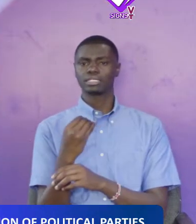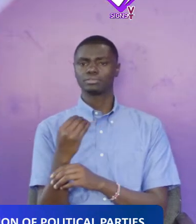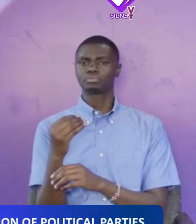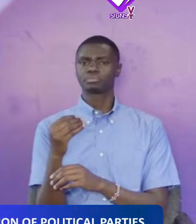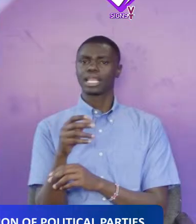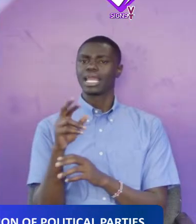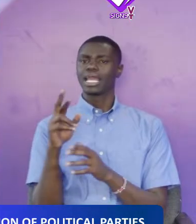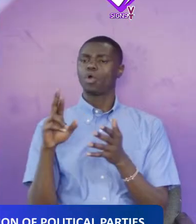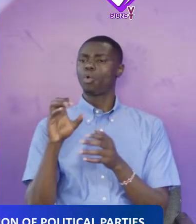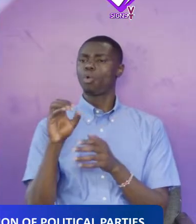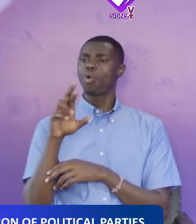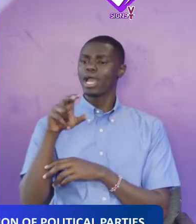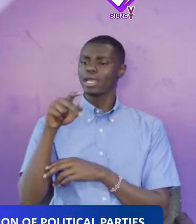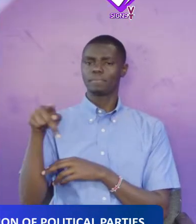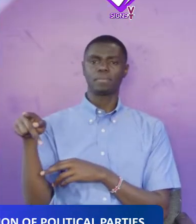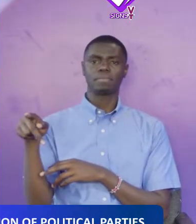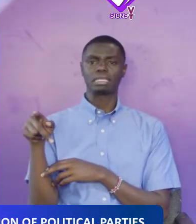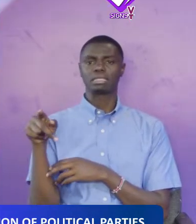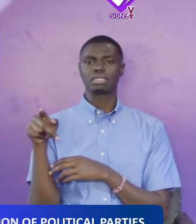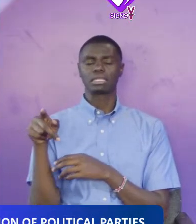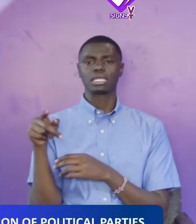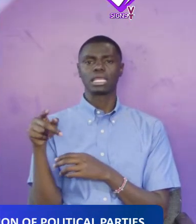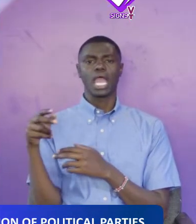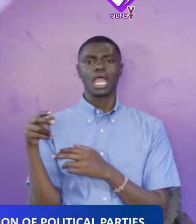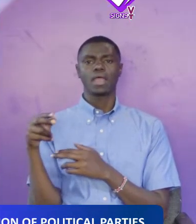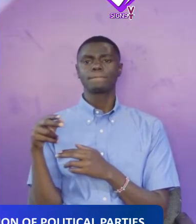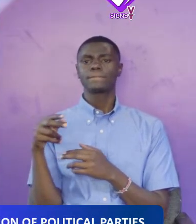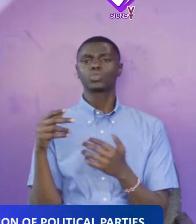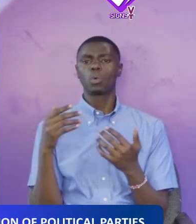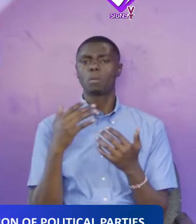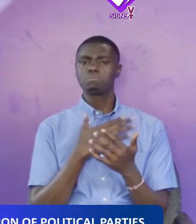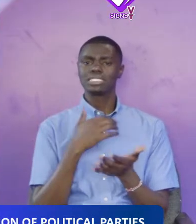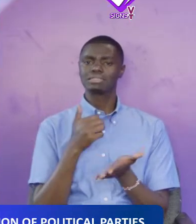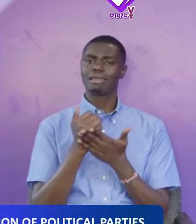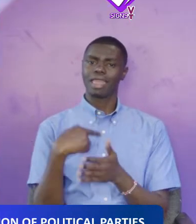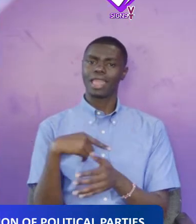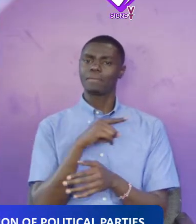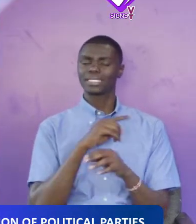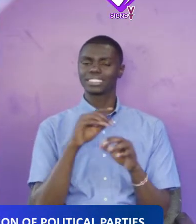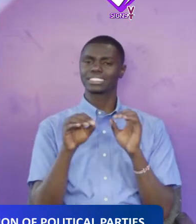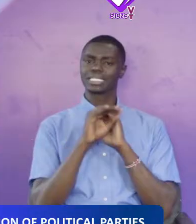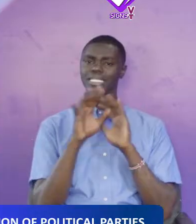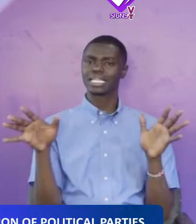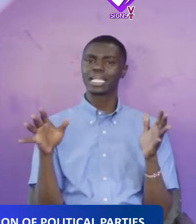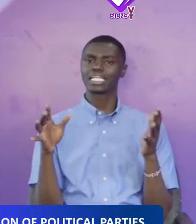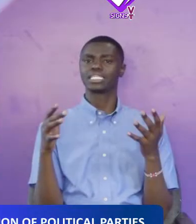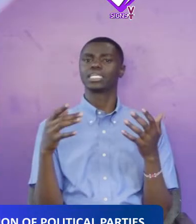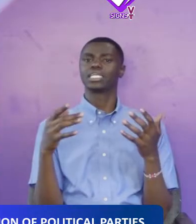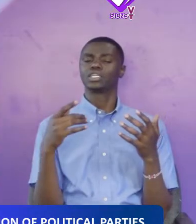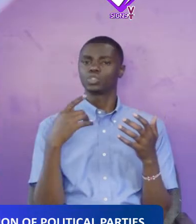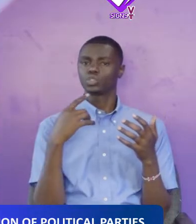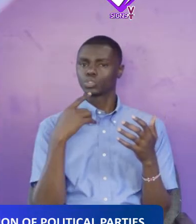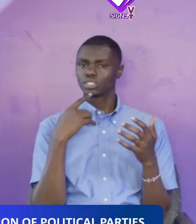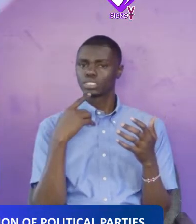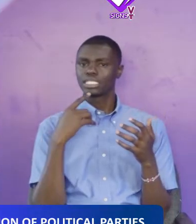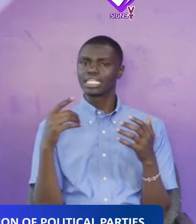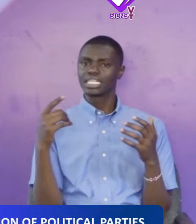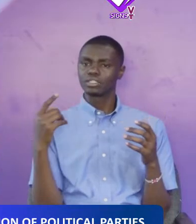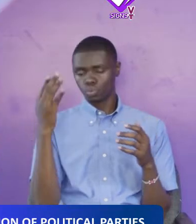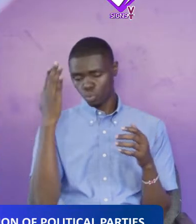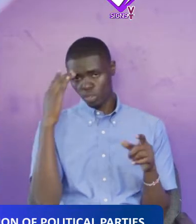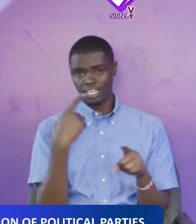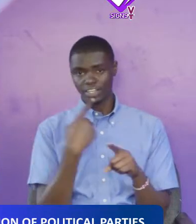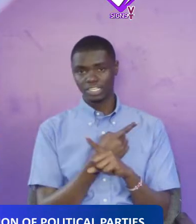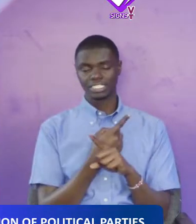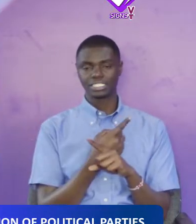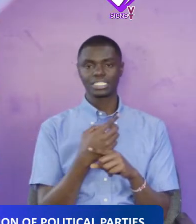Register of Political Parties does. Could you kindly help us clearly tell the difference between? Of course, you've used